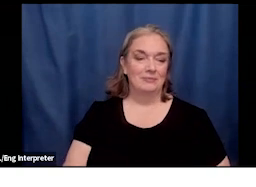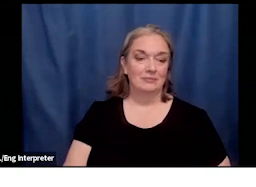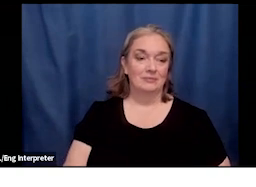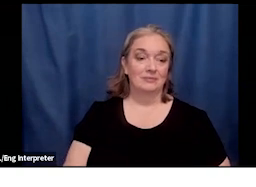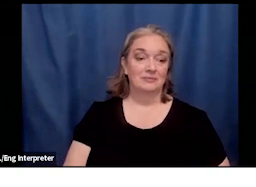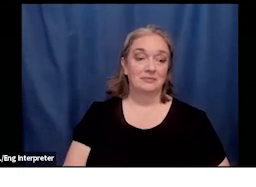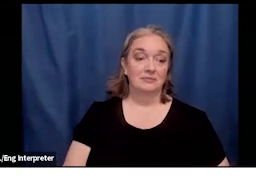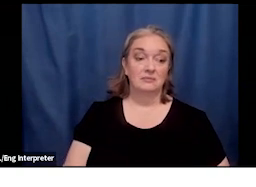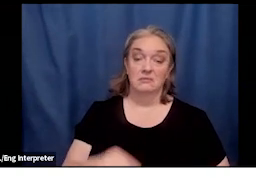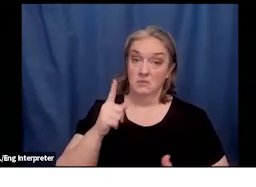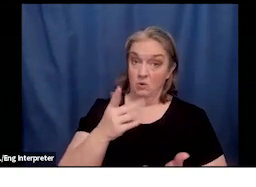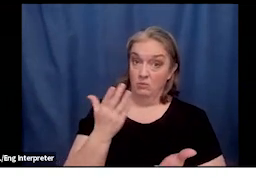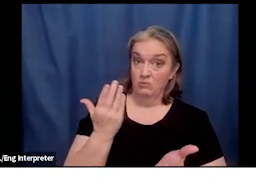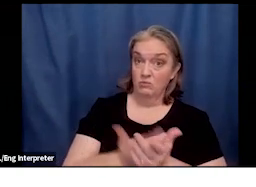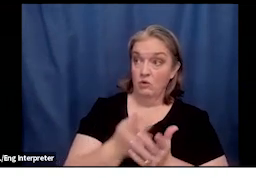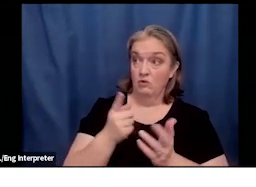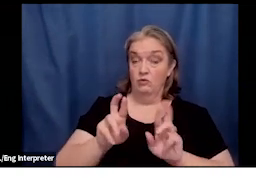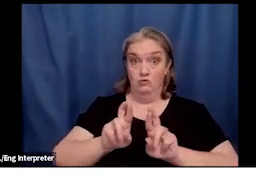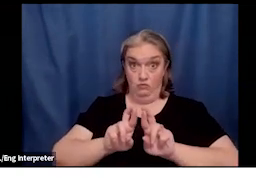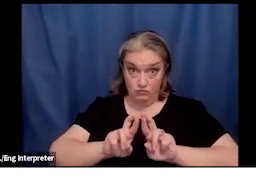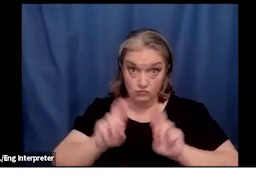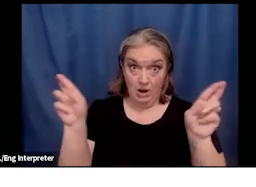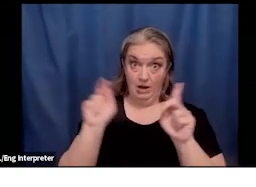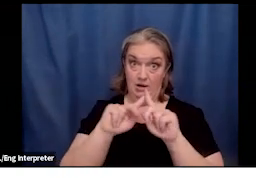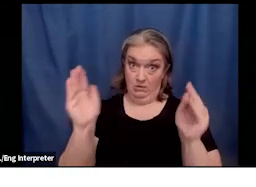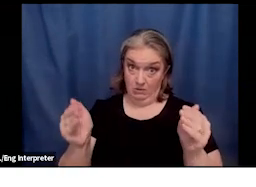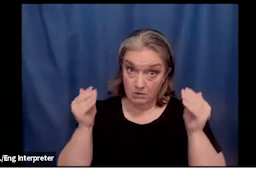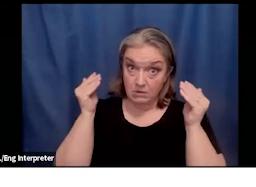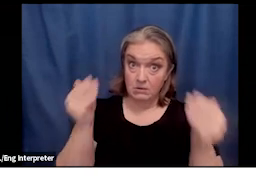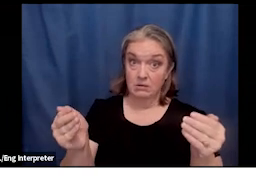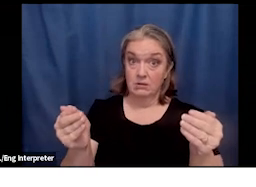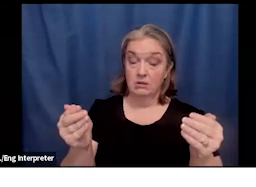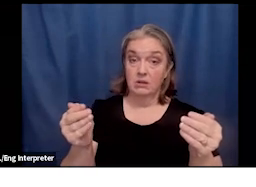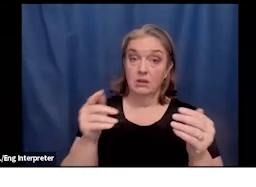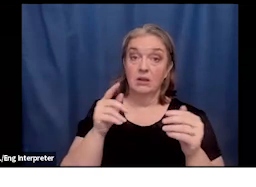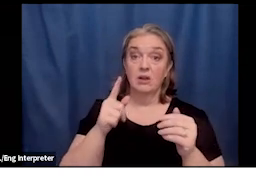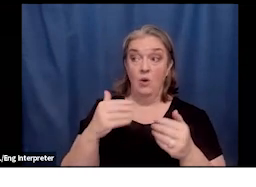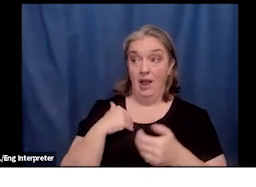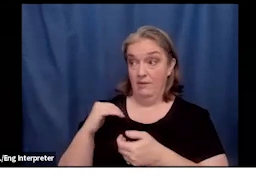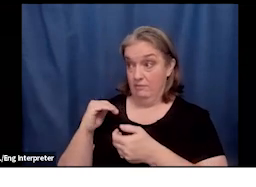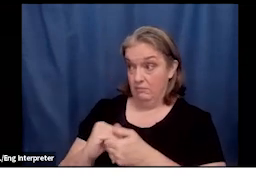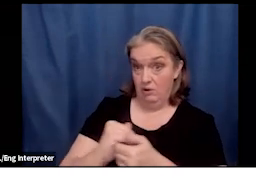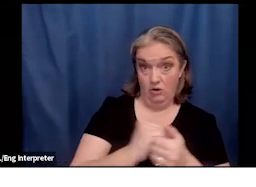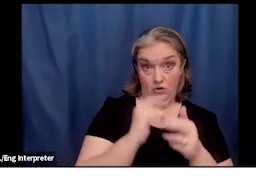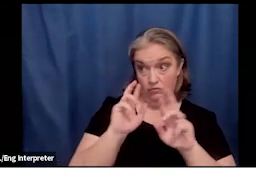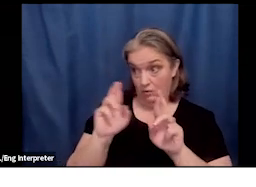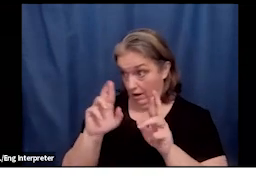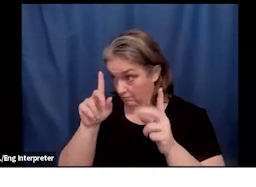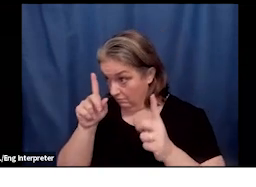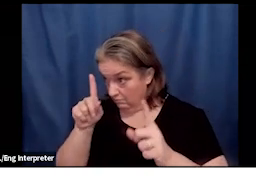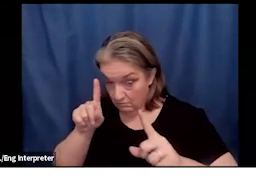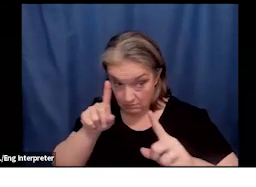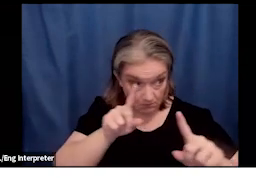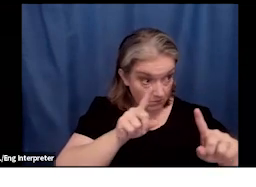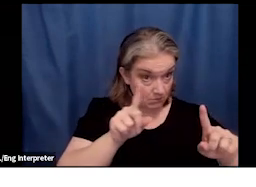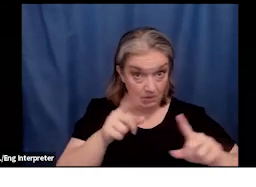your application show that you are ready to carry out this project, that you've got your partners and collaborators, and have a